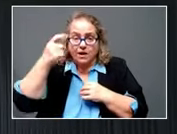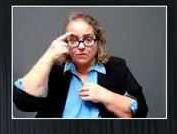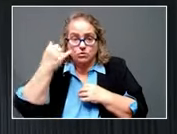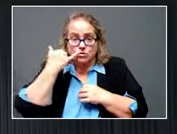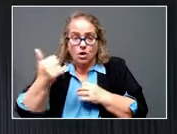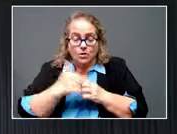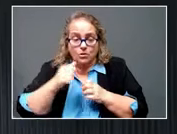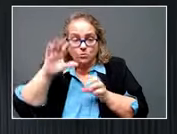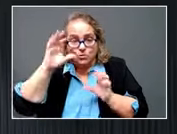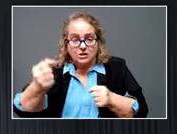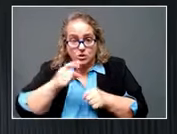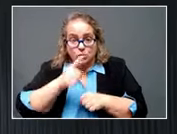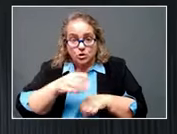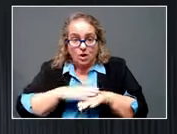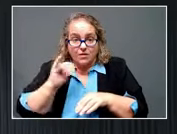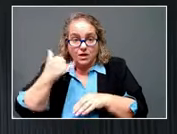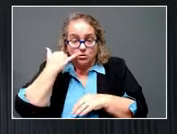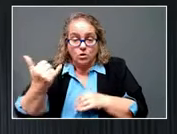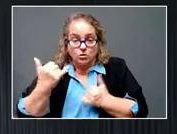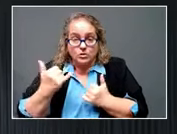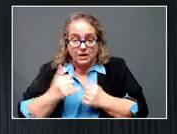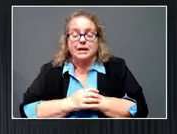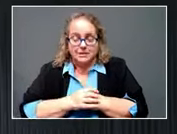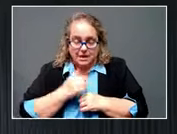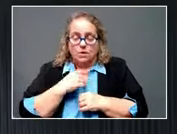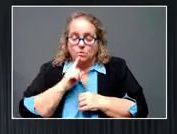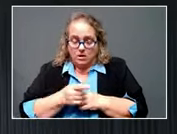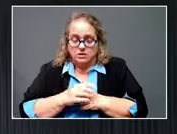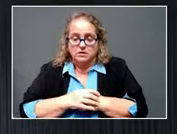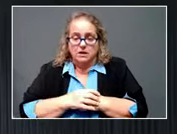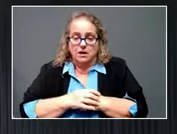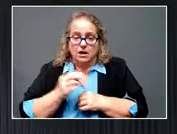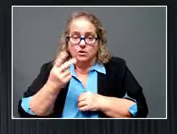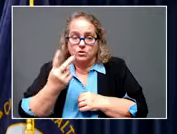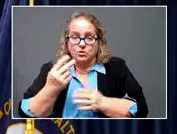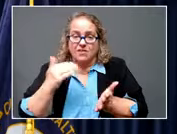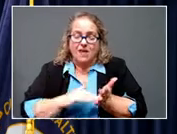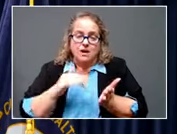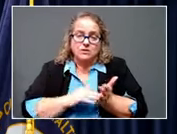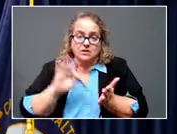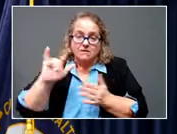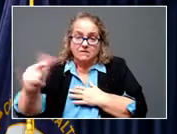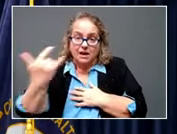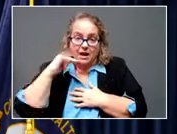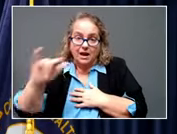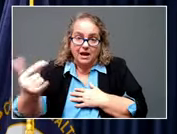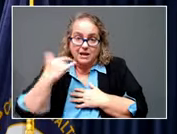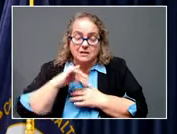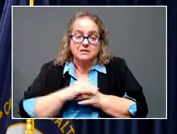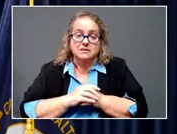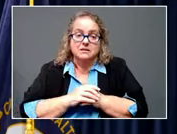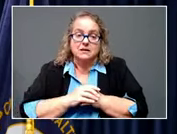call? I was. And two, thousands of flights across the world, thousands of the country, have been canceled over